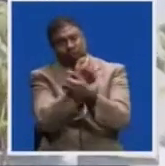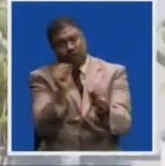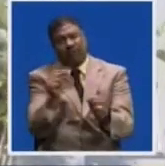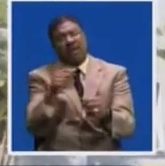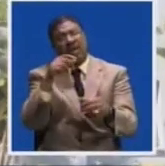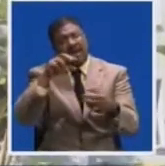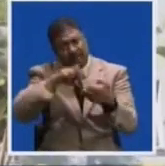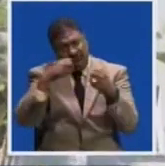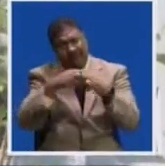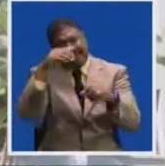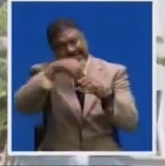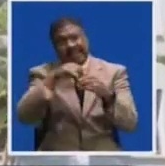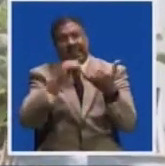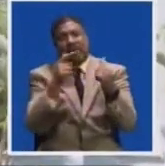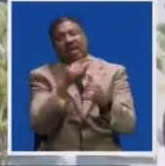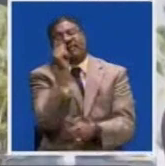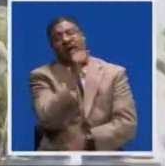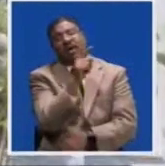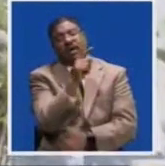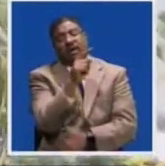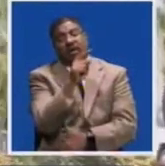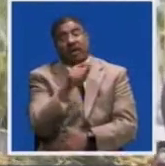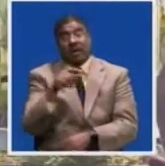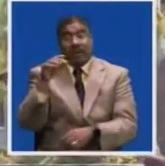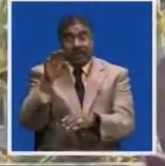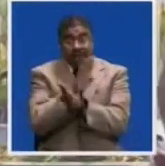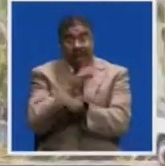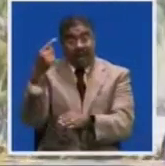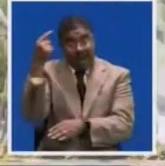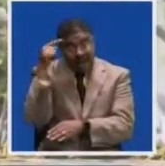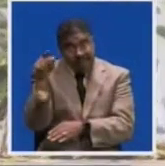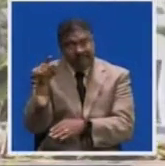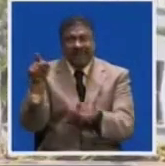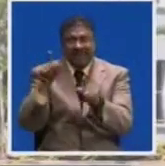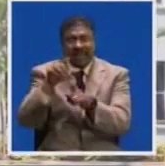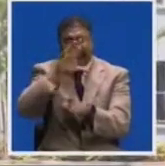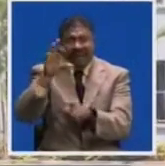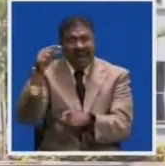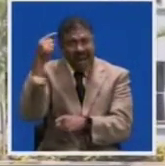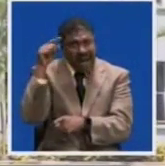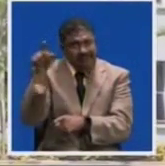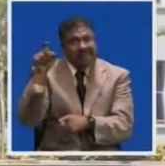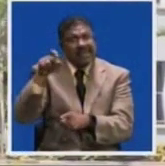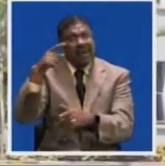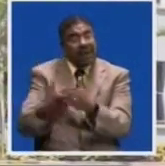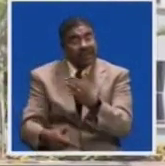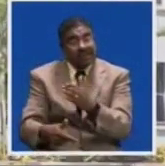Africa. I think what the Zambian government need to do, and many other governments should do, is just to make sure that they